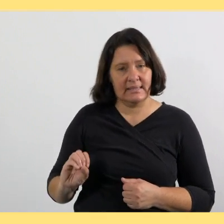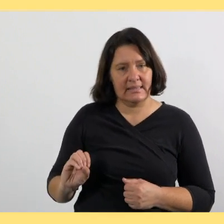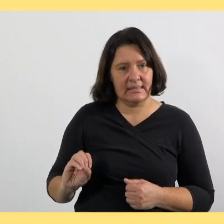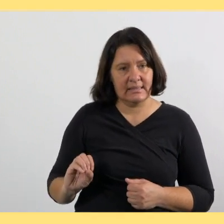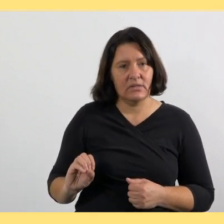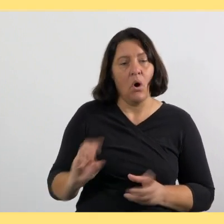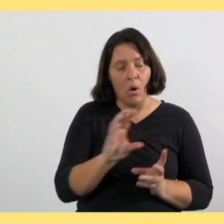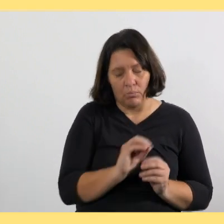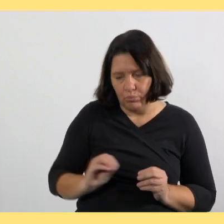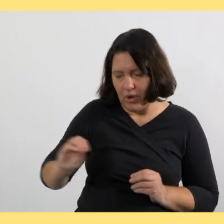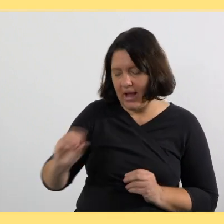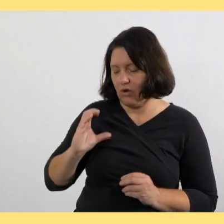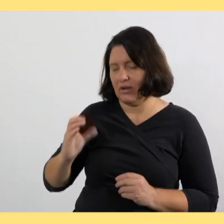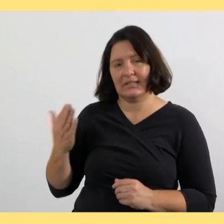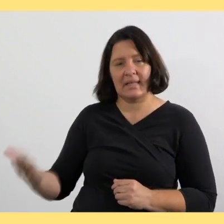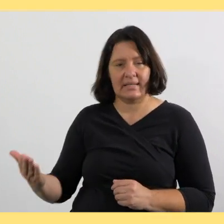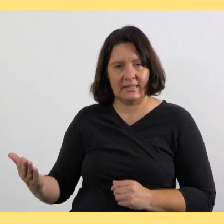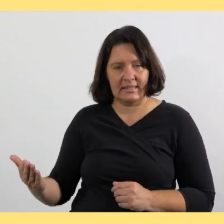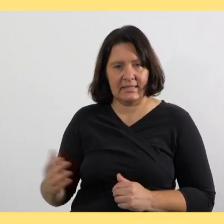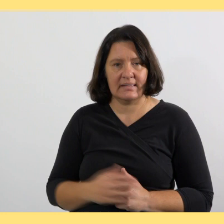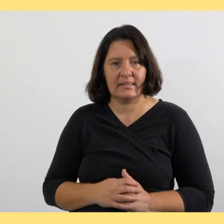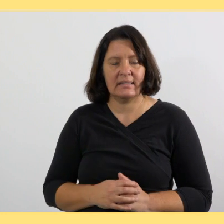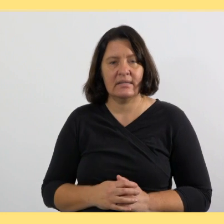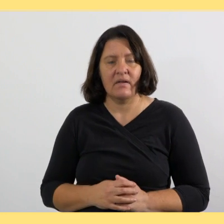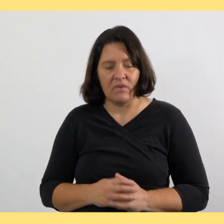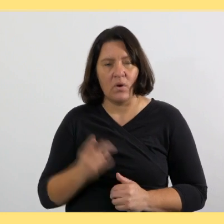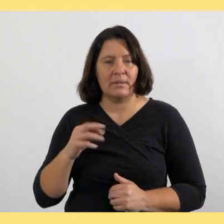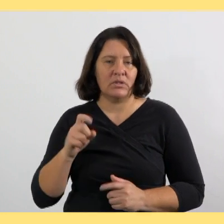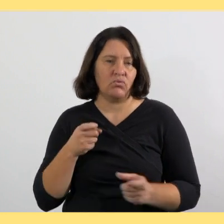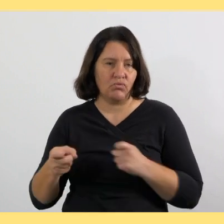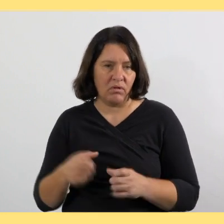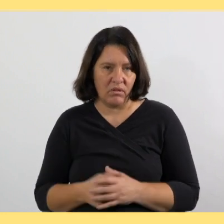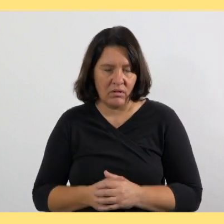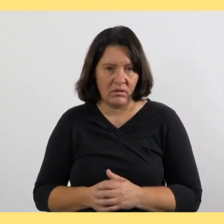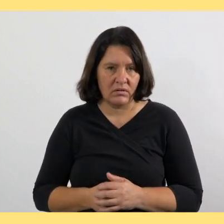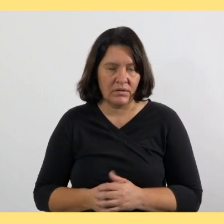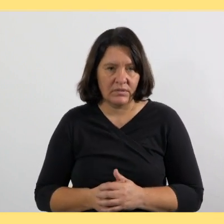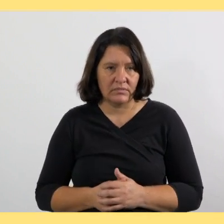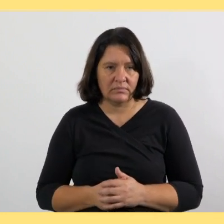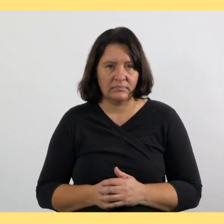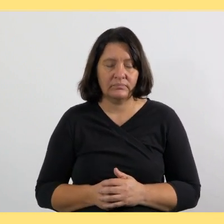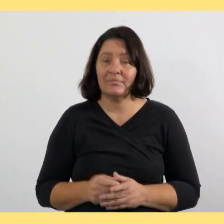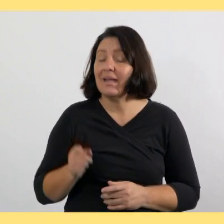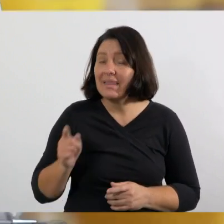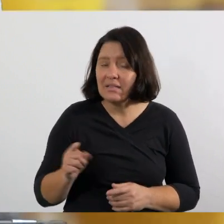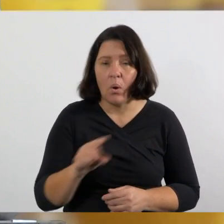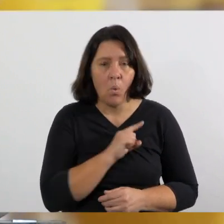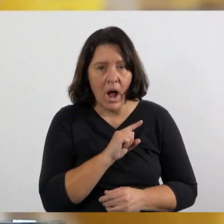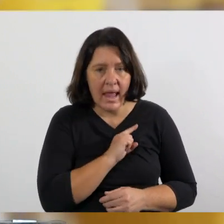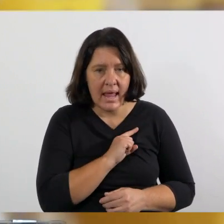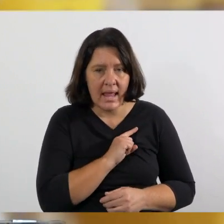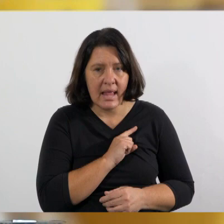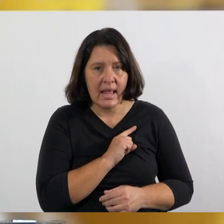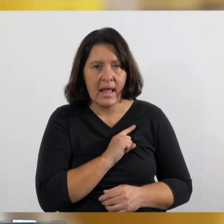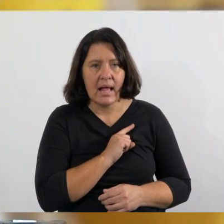credit side, I will now bring it to the credit side of my debtors control. This can be as a